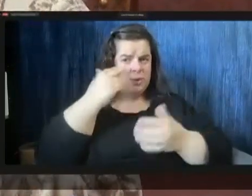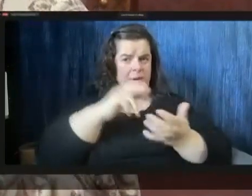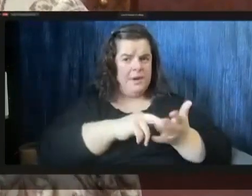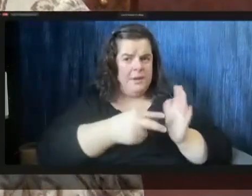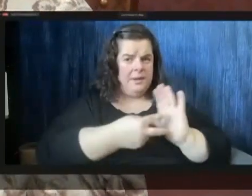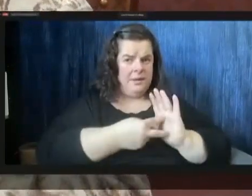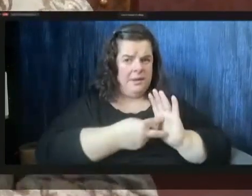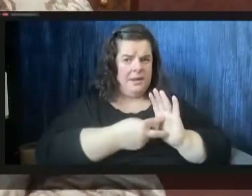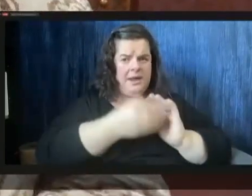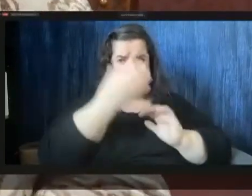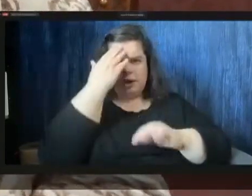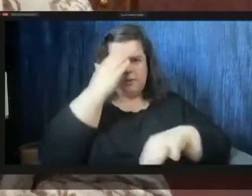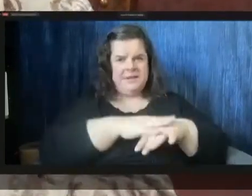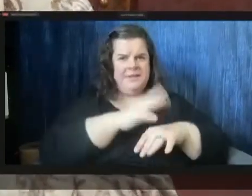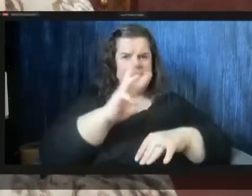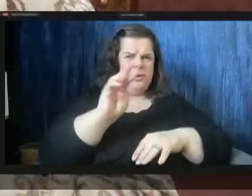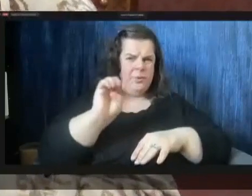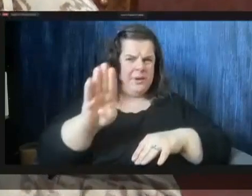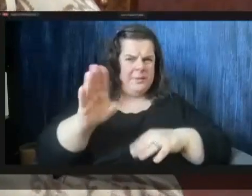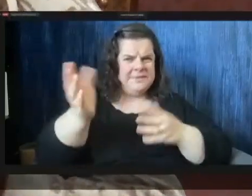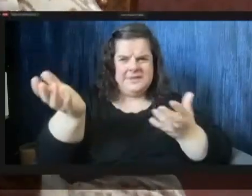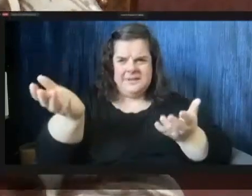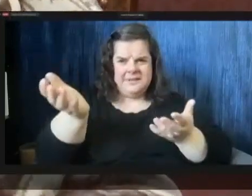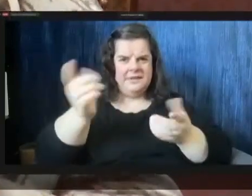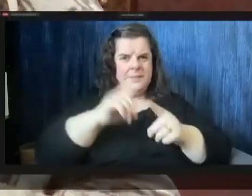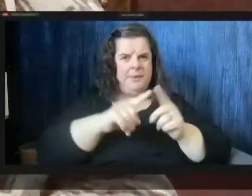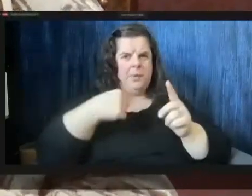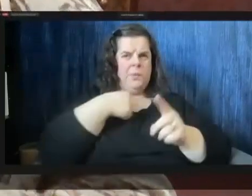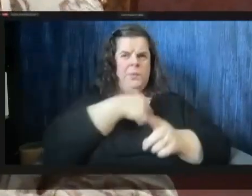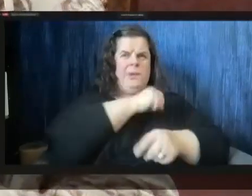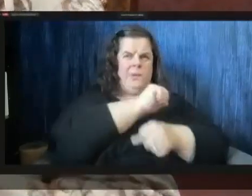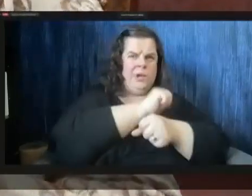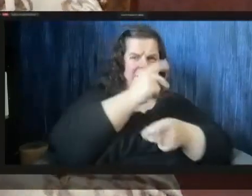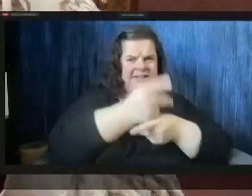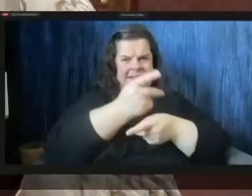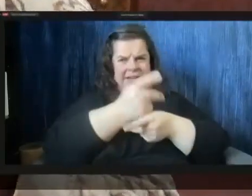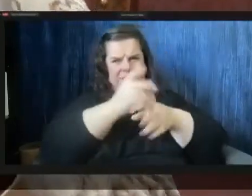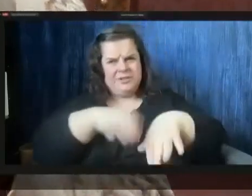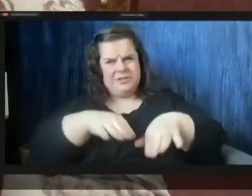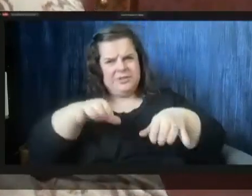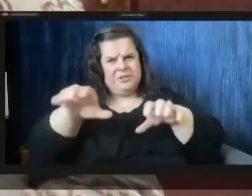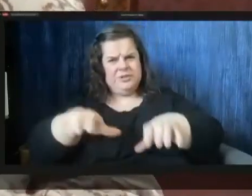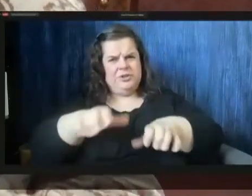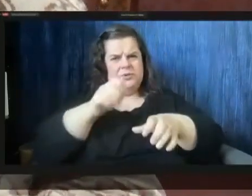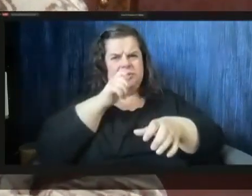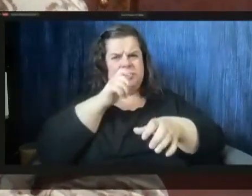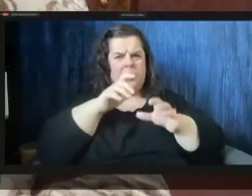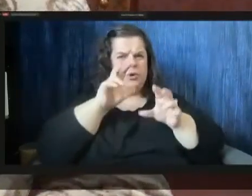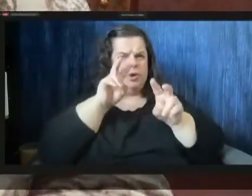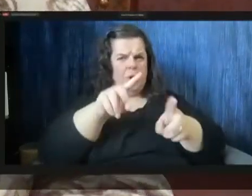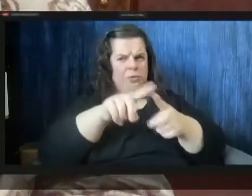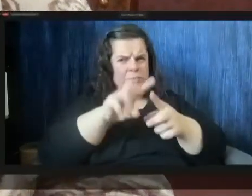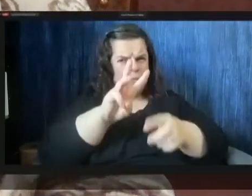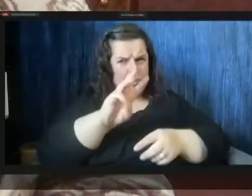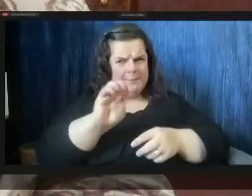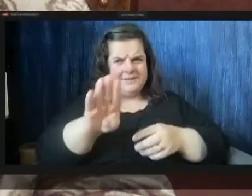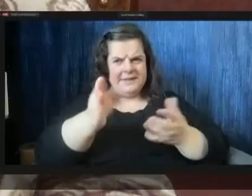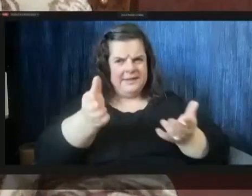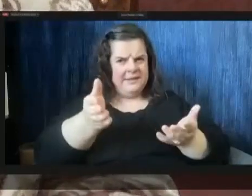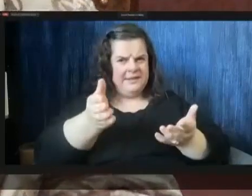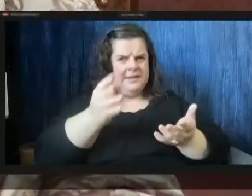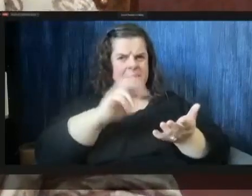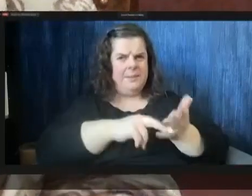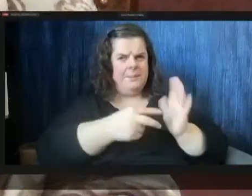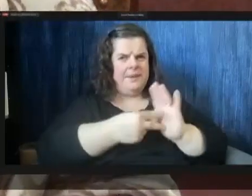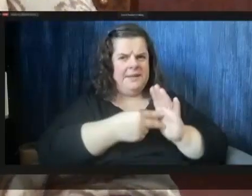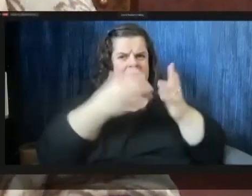on the website. But everybody, with working and taking care of the children and things like that, you don't always find these things on the website. This means a lot to